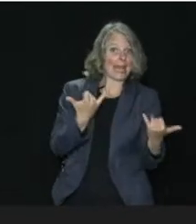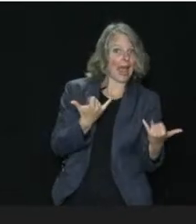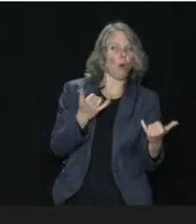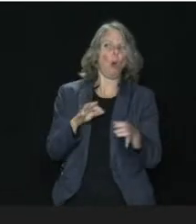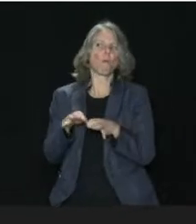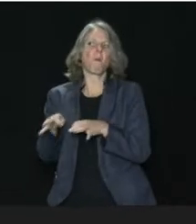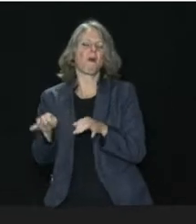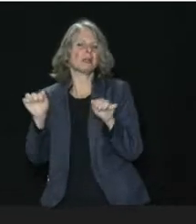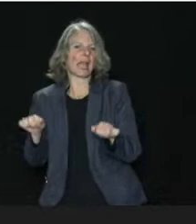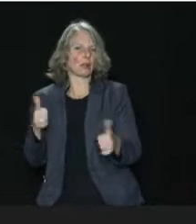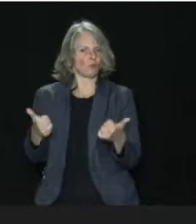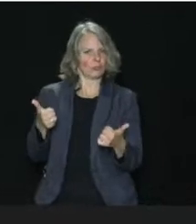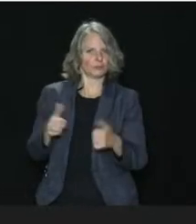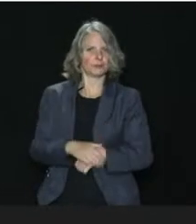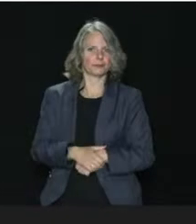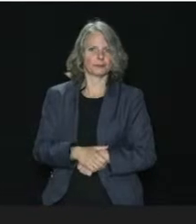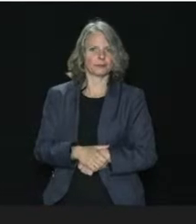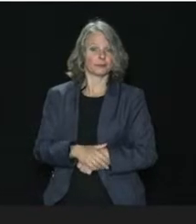Follow up, Marika?